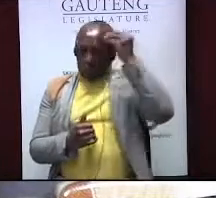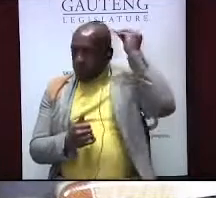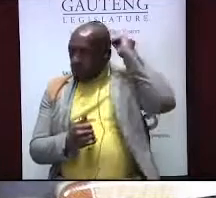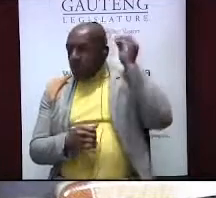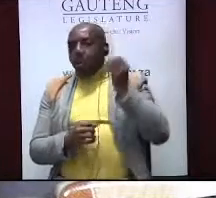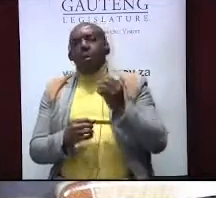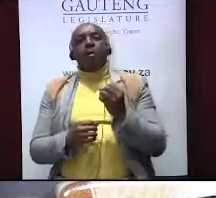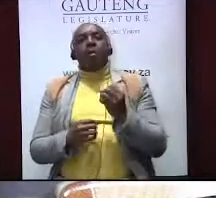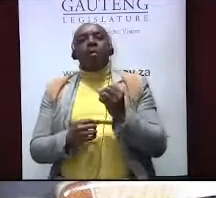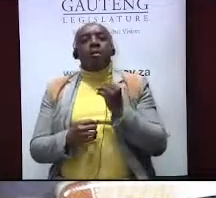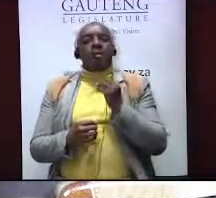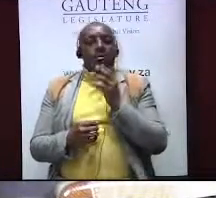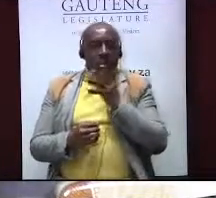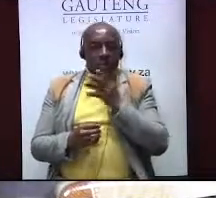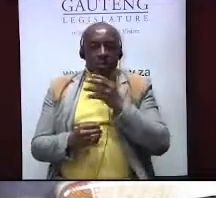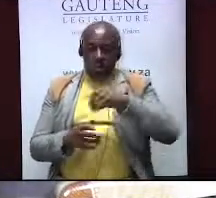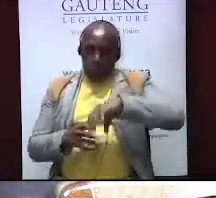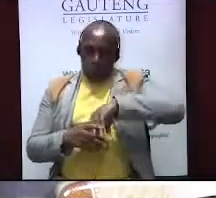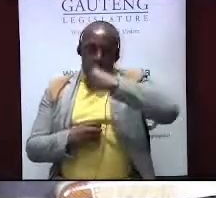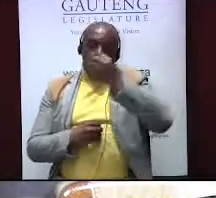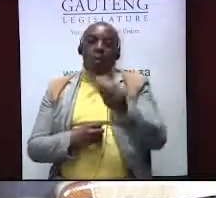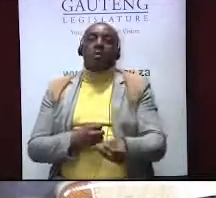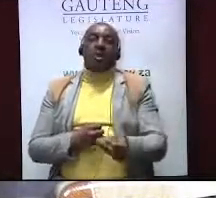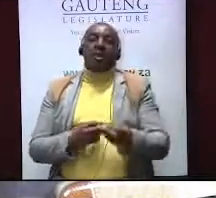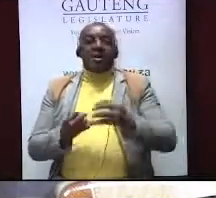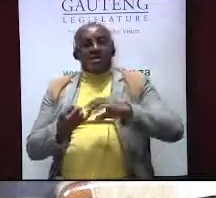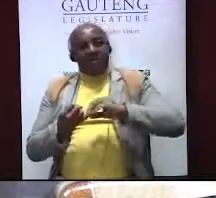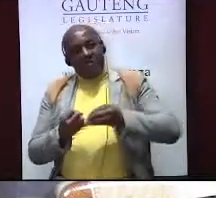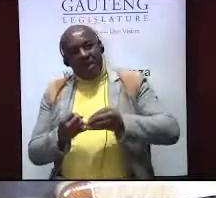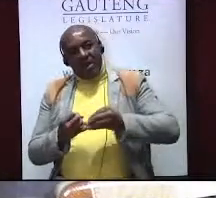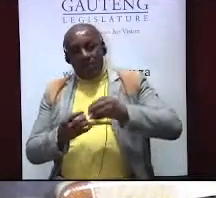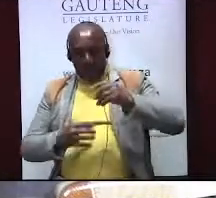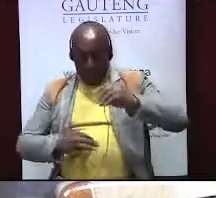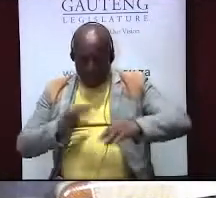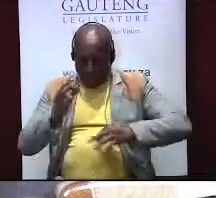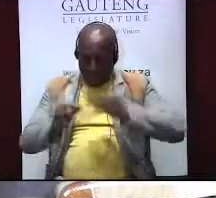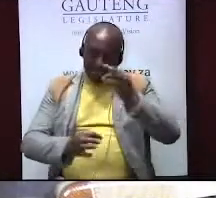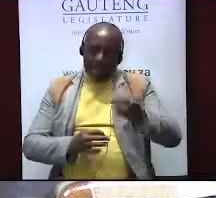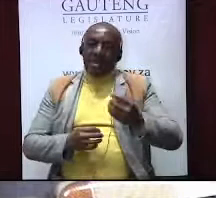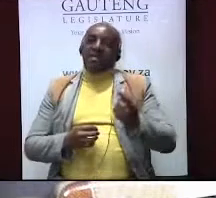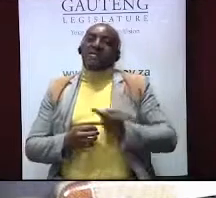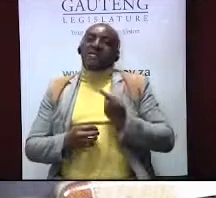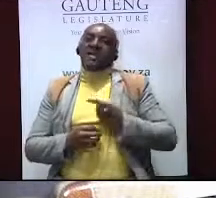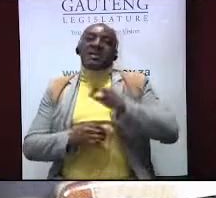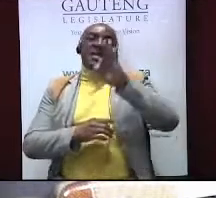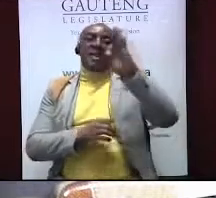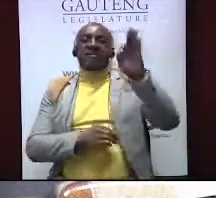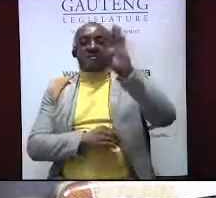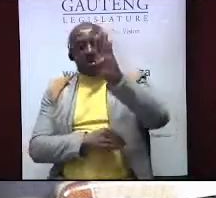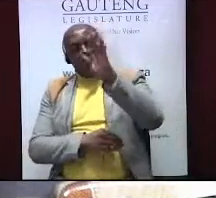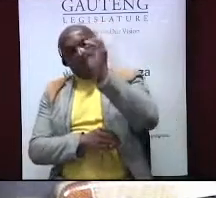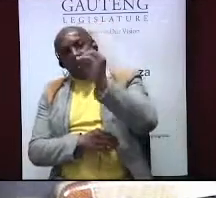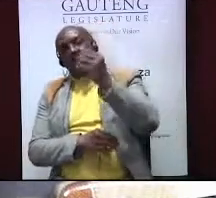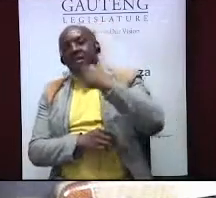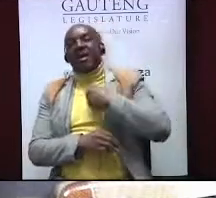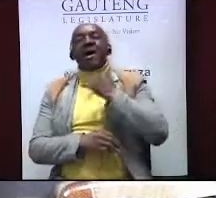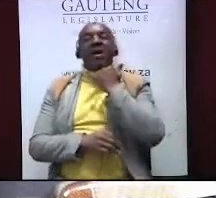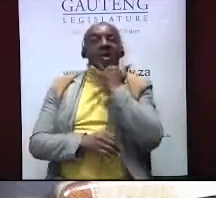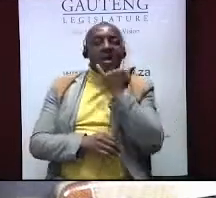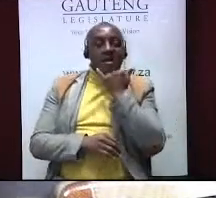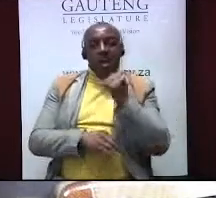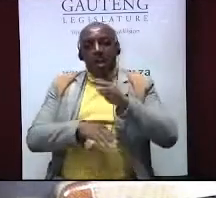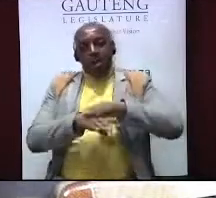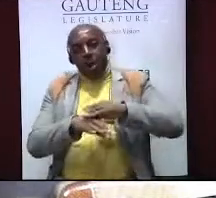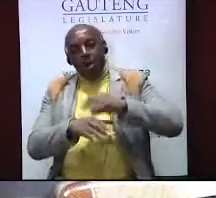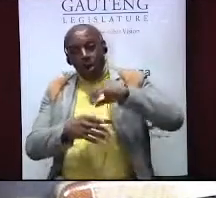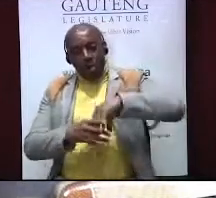inputs, I think you made a reflection about yourselves as the FBO. And I'm glad that most of the inputs